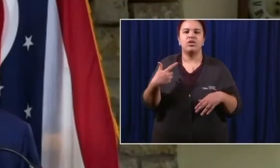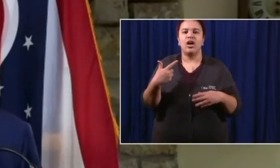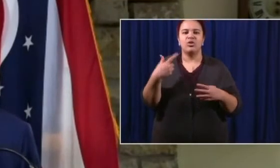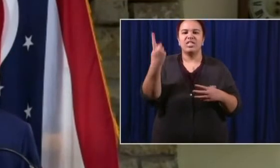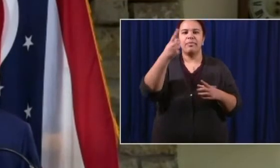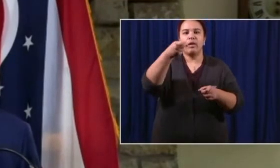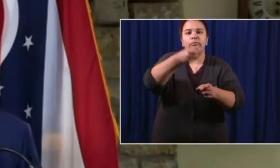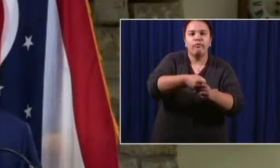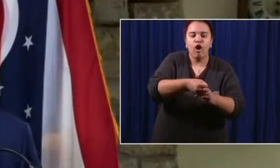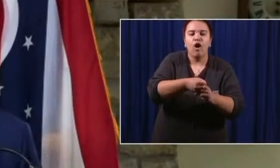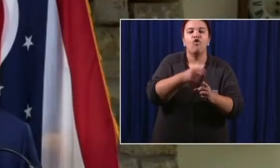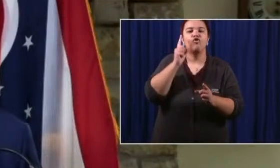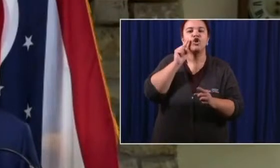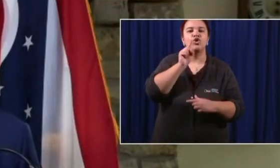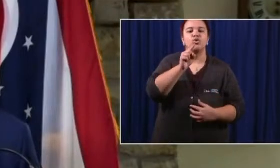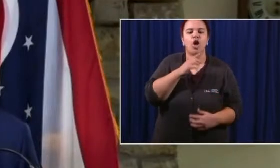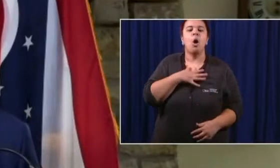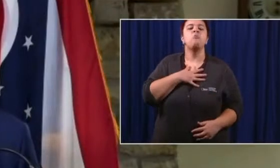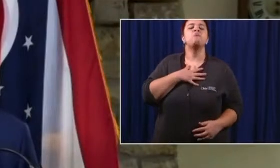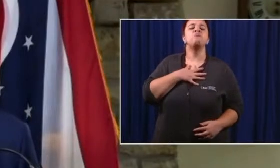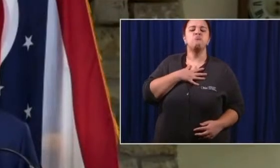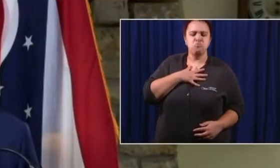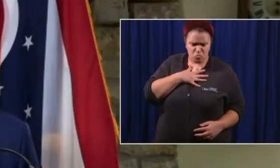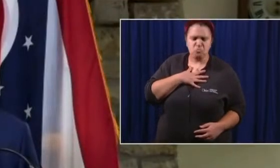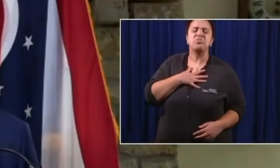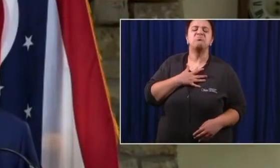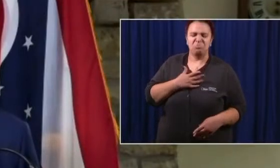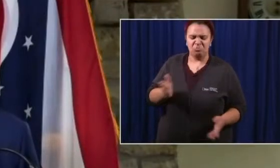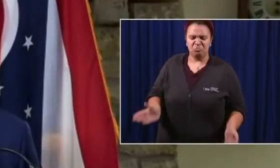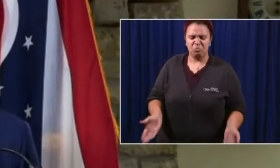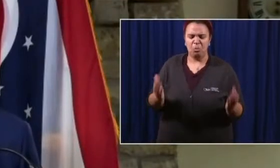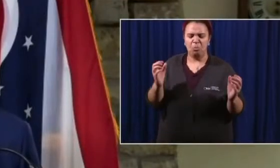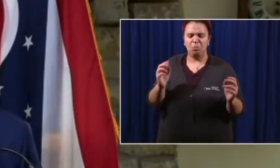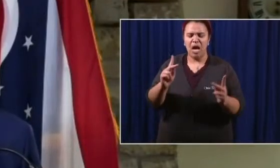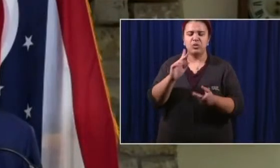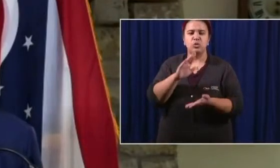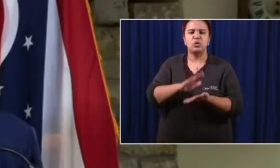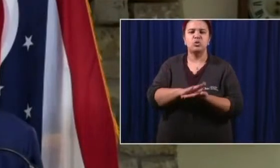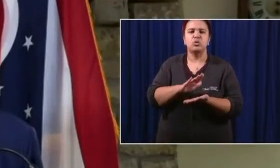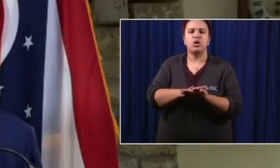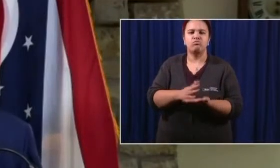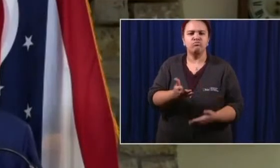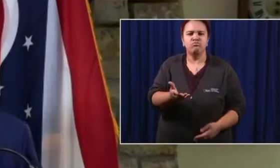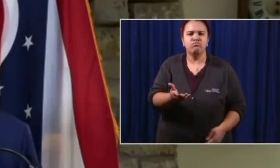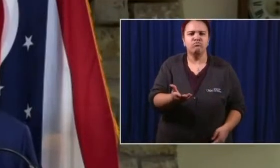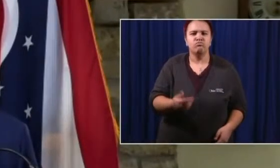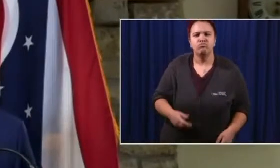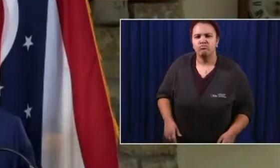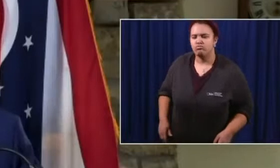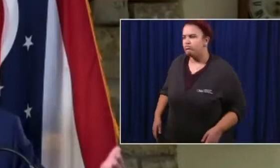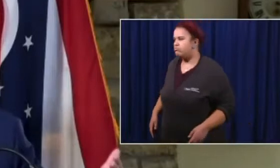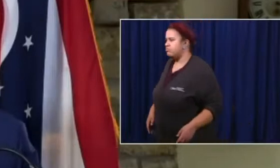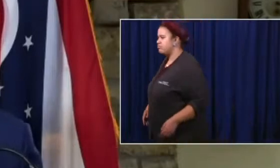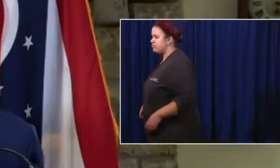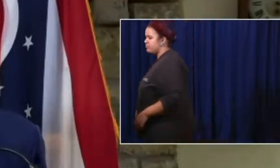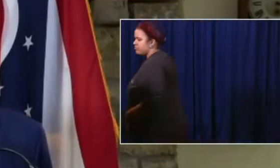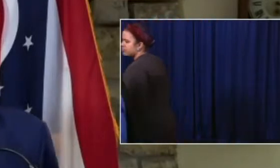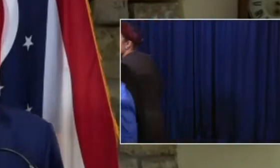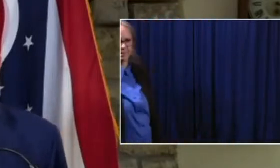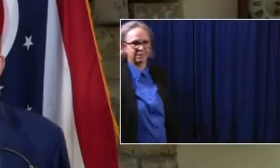numbers does it take for that to trigger? Thank you. I don't think there's any magic, Kevin. I don't think there's a magical answer.